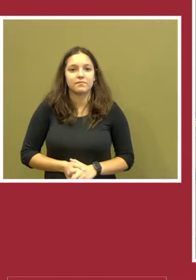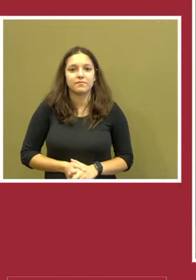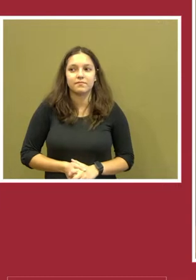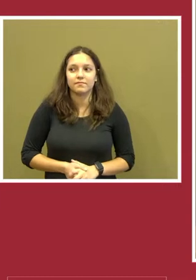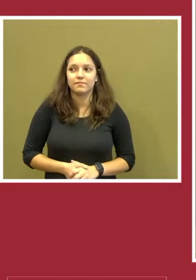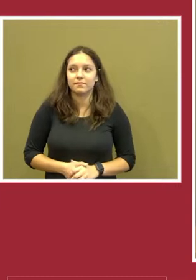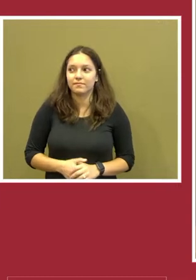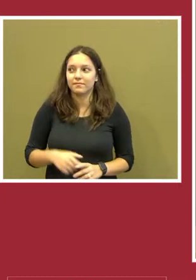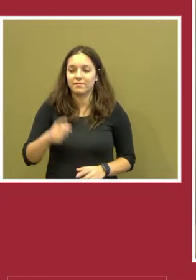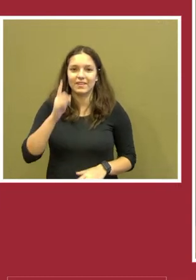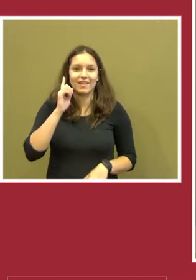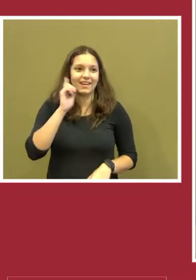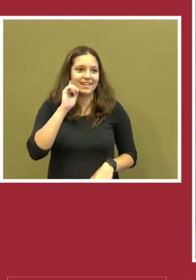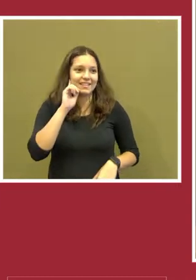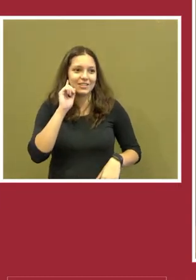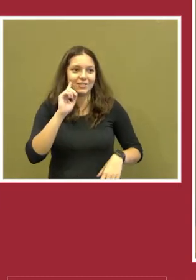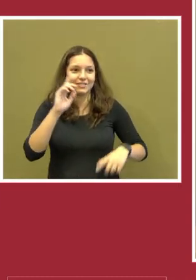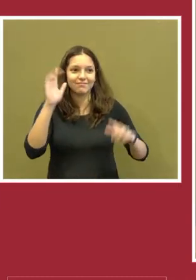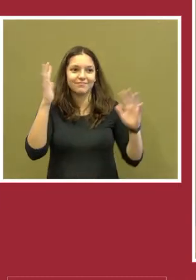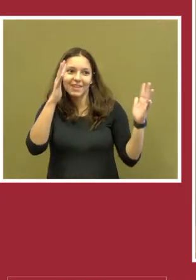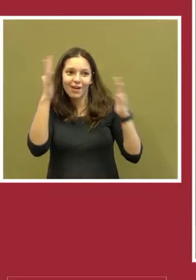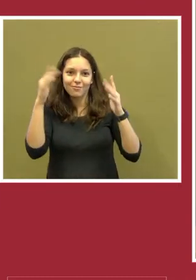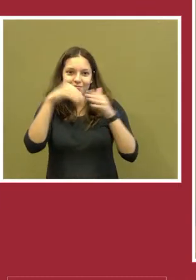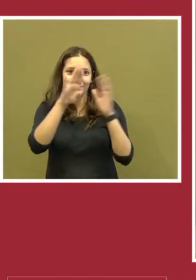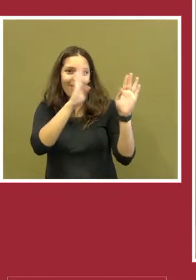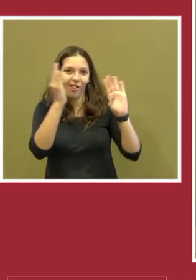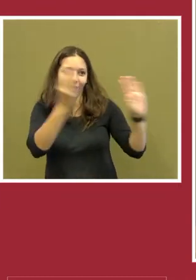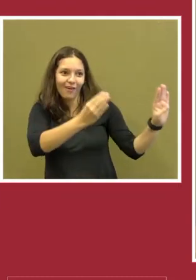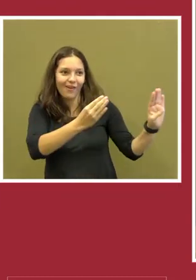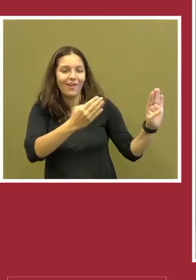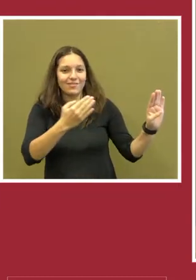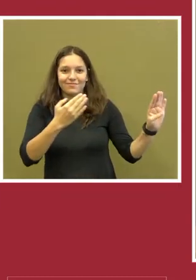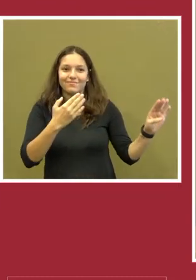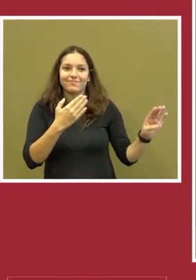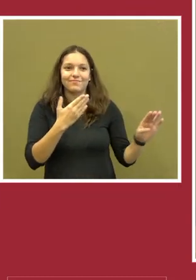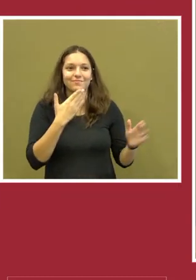I hear some celebrations in the hallway, well-deserved.